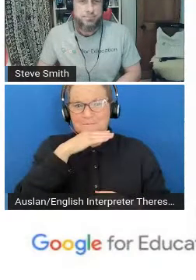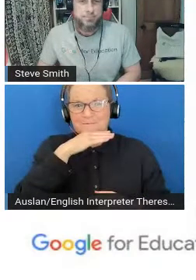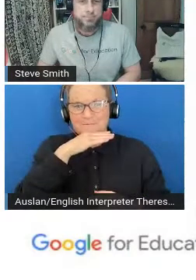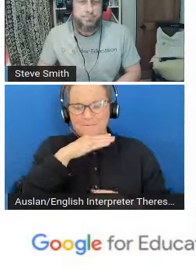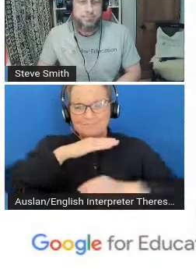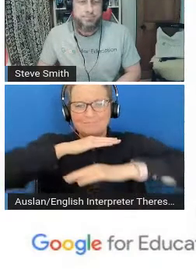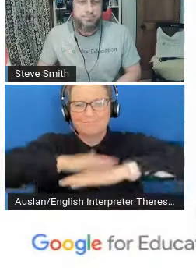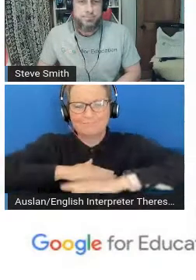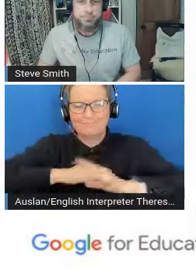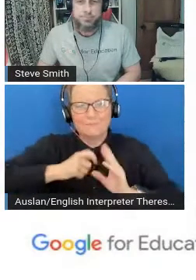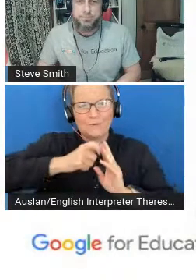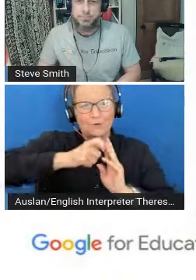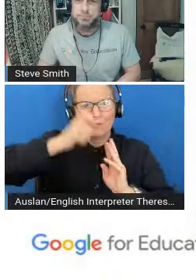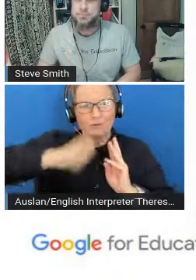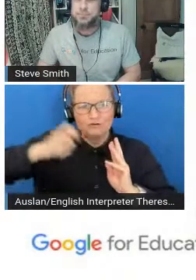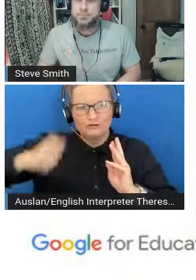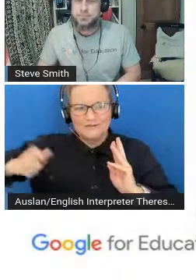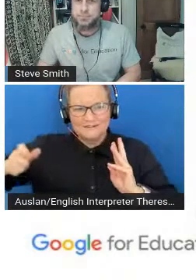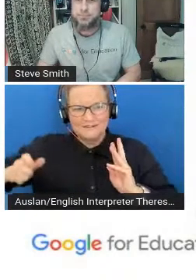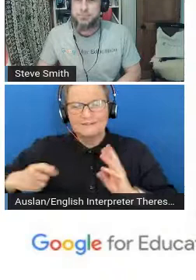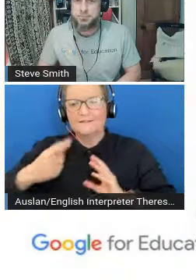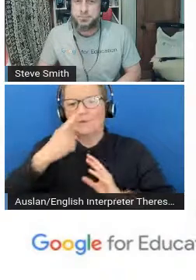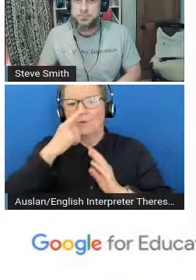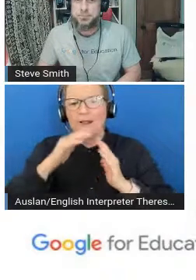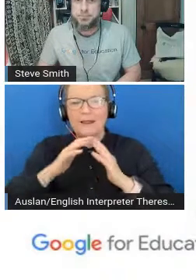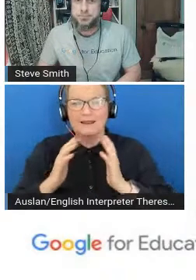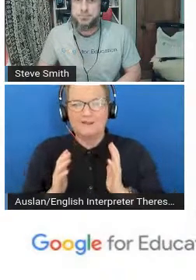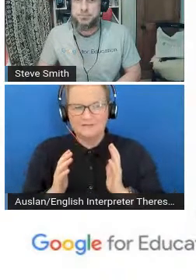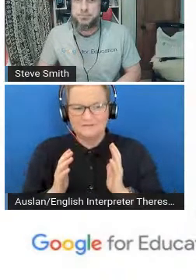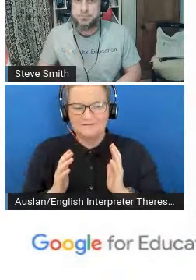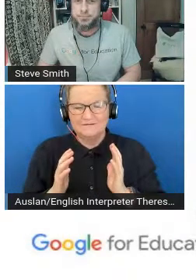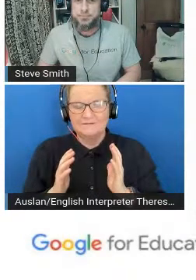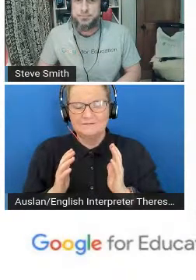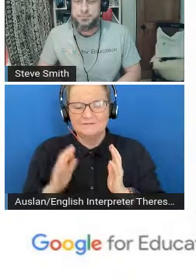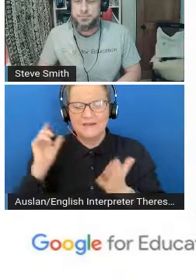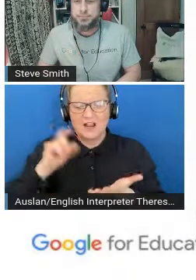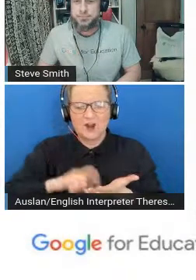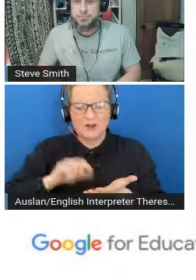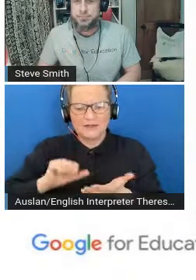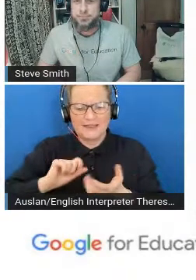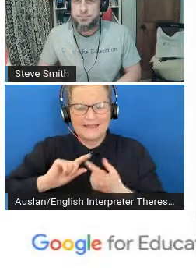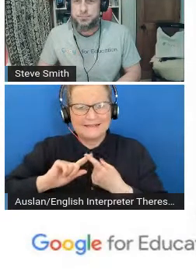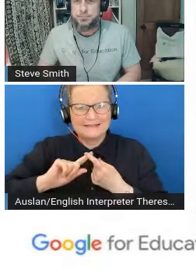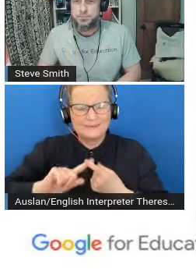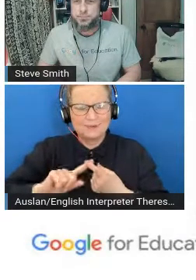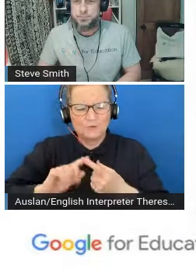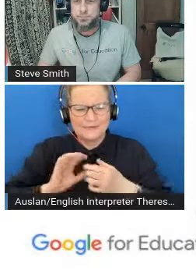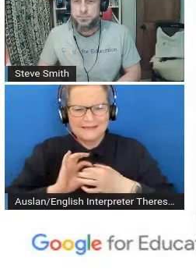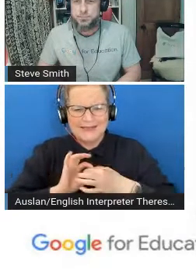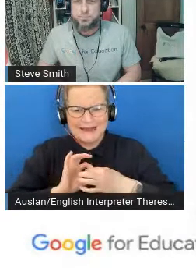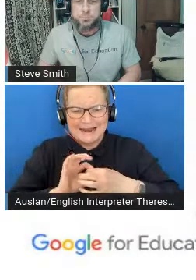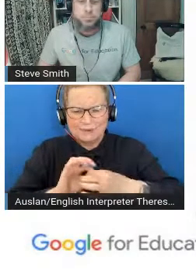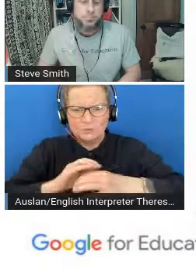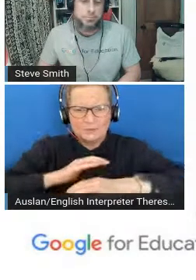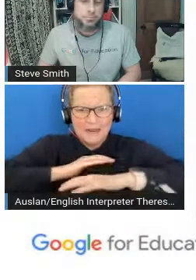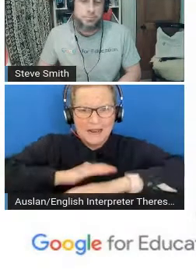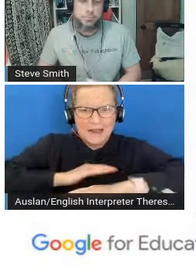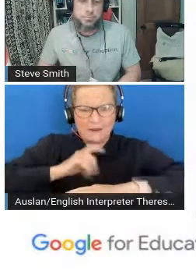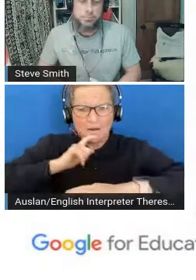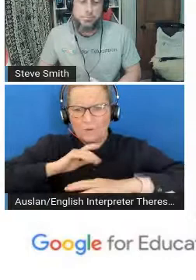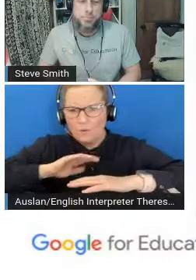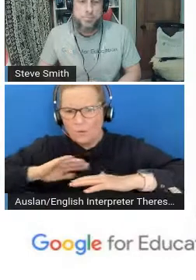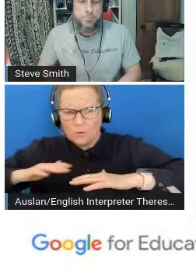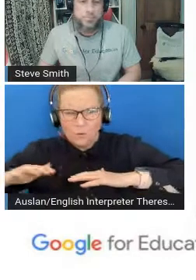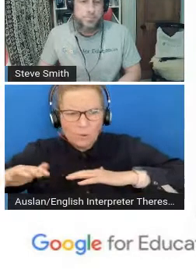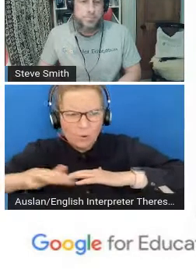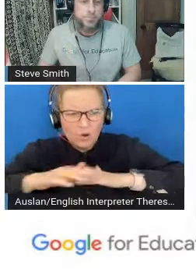the Wurundjeri lands from the Kulin Nation, and we acknowledge their continued connection to the land and waterways, and pay our respects